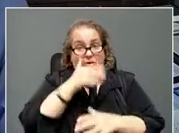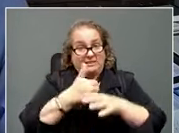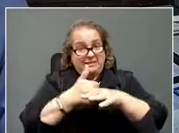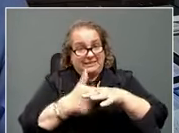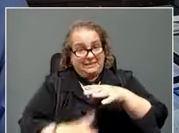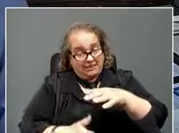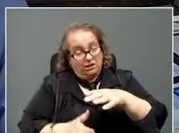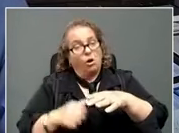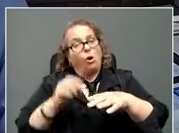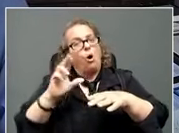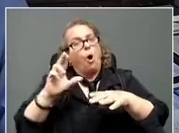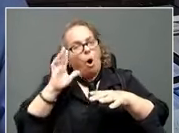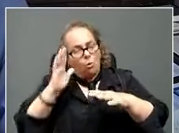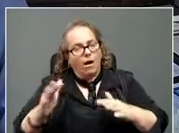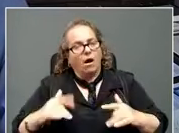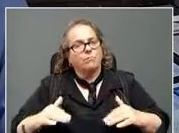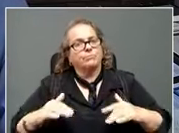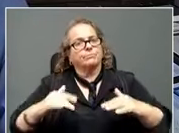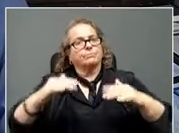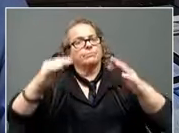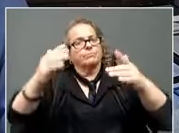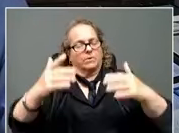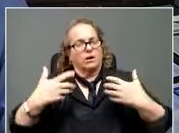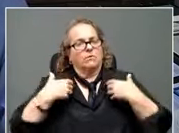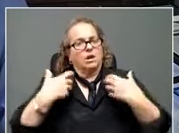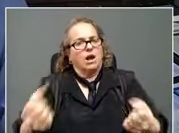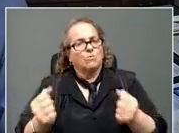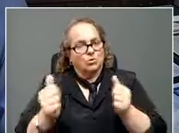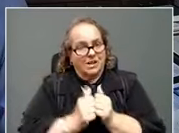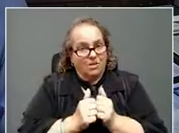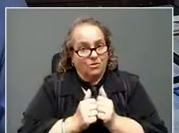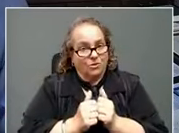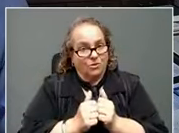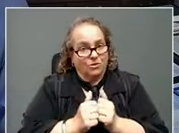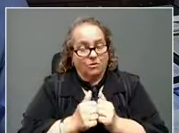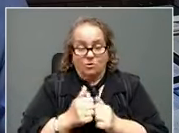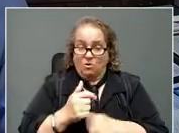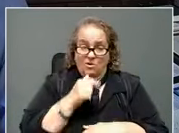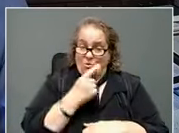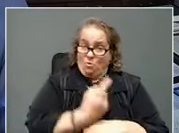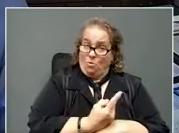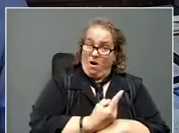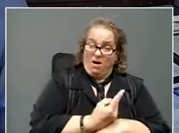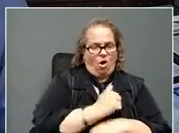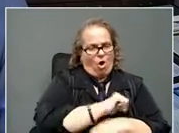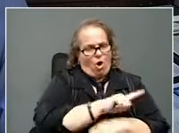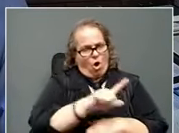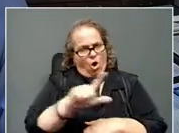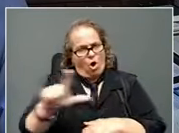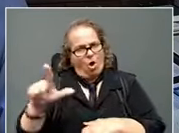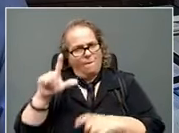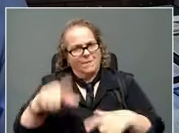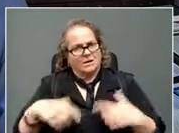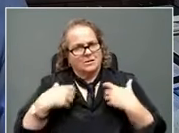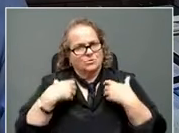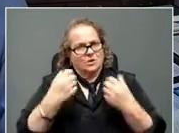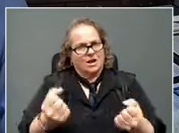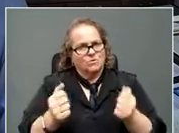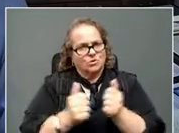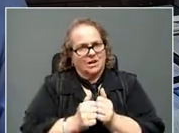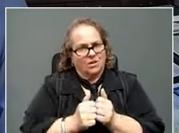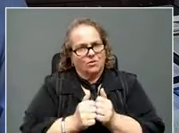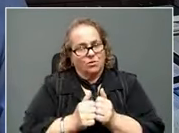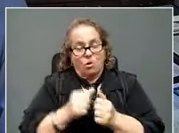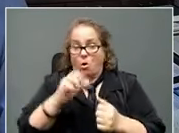we get everybody vaccinated, because we're not out of this until all of us are out of it, or else the mutations and the variations of the virus can